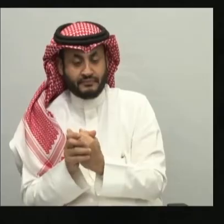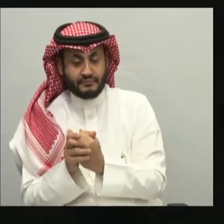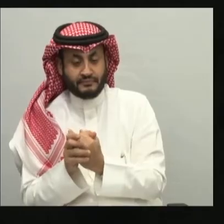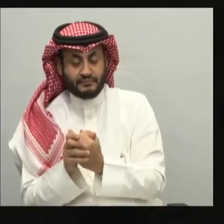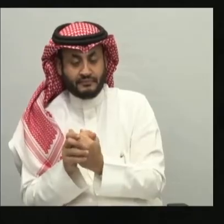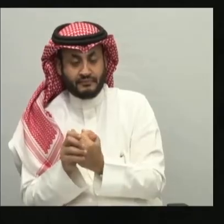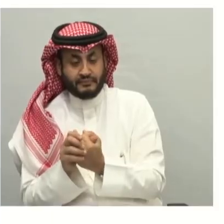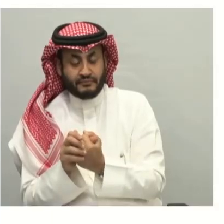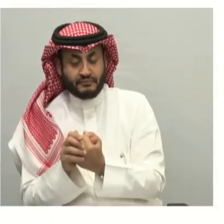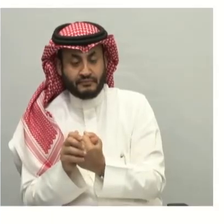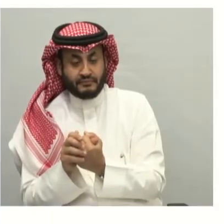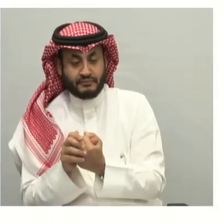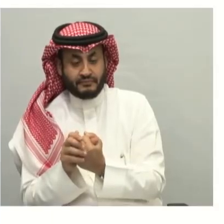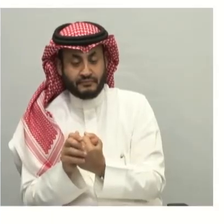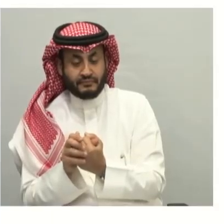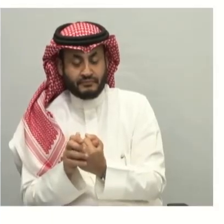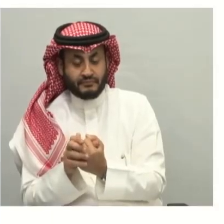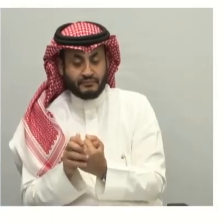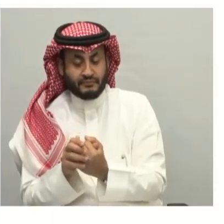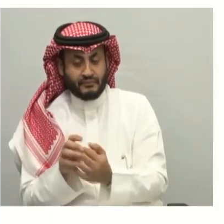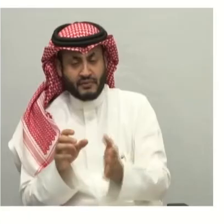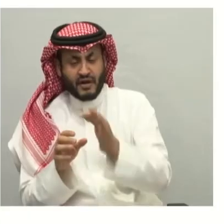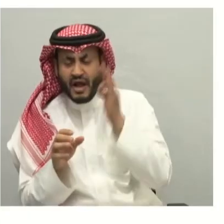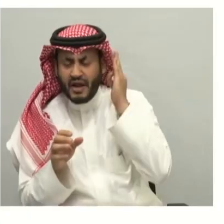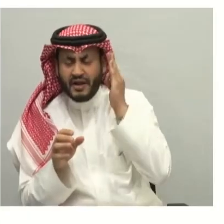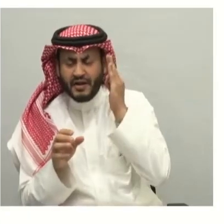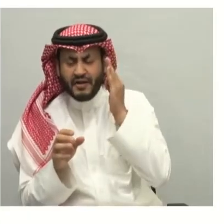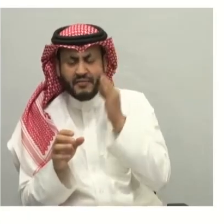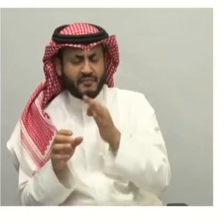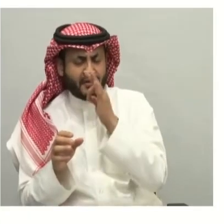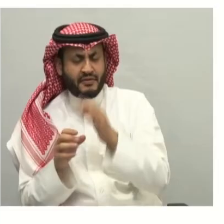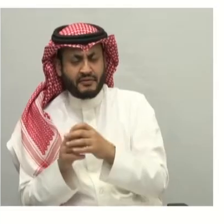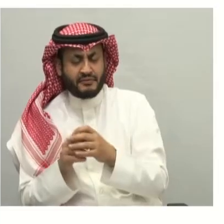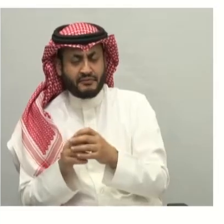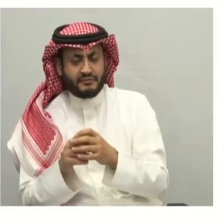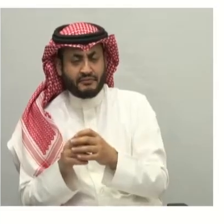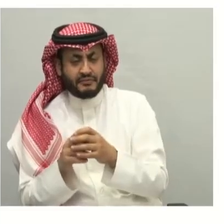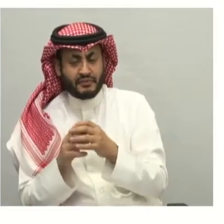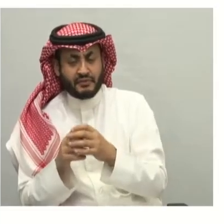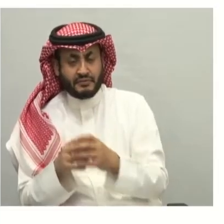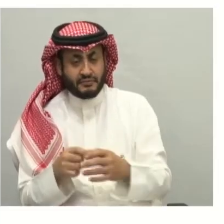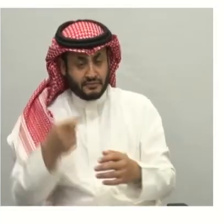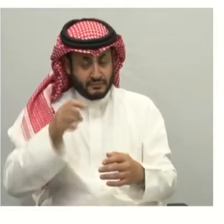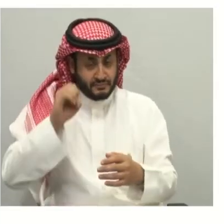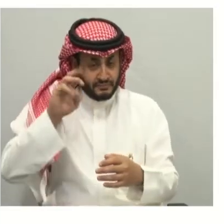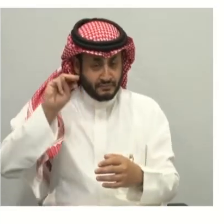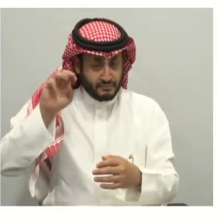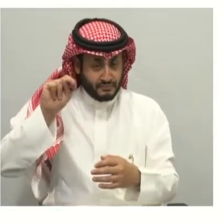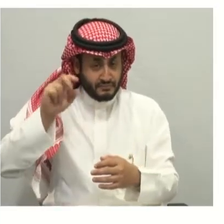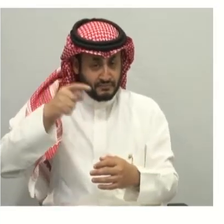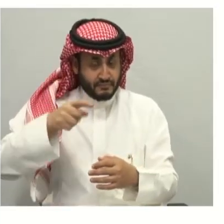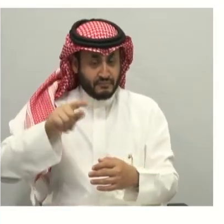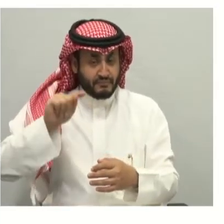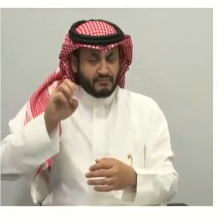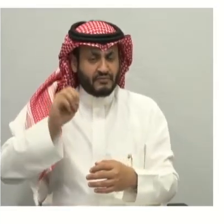is pronunciation. Now, we're going to listen to the pronunciation of going to, and notice how the two